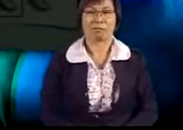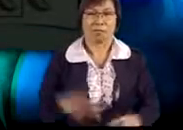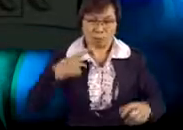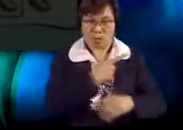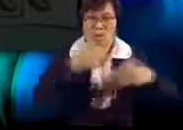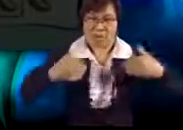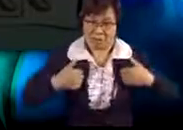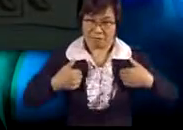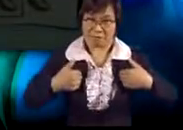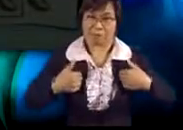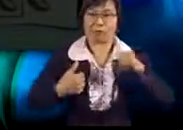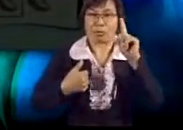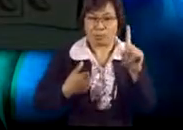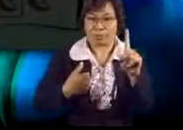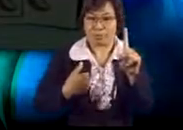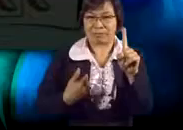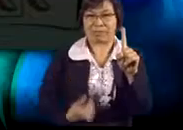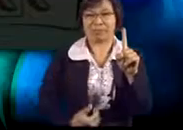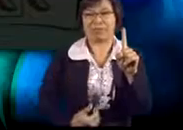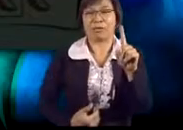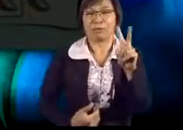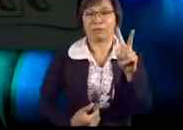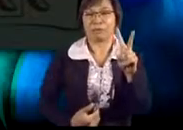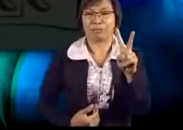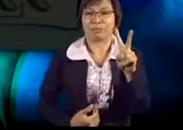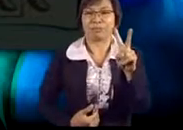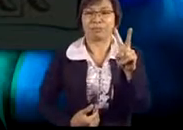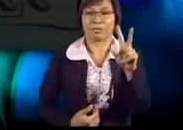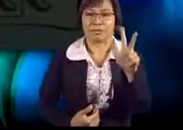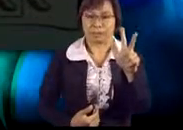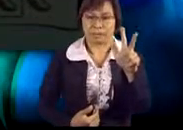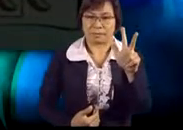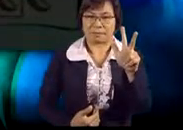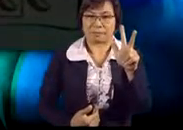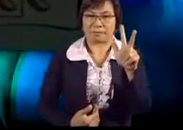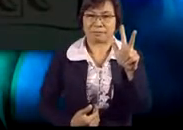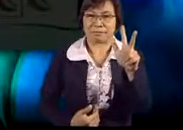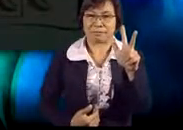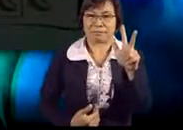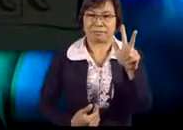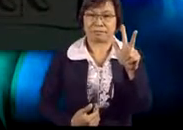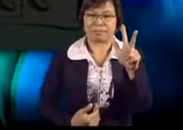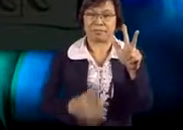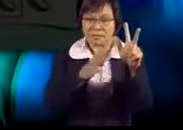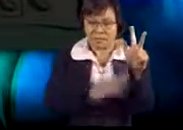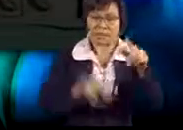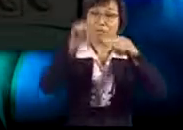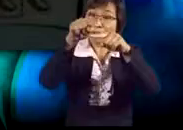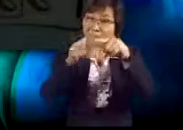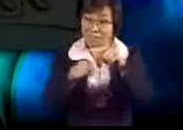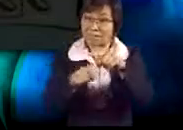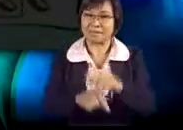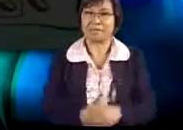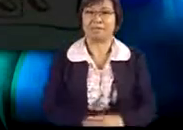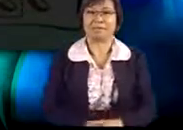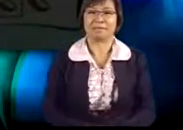We have 1, 2, 3 apples. And the fraction